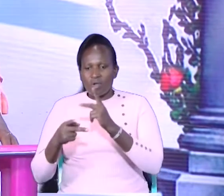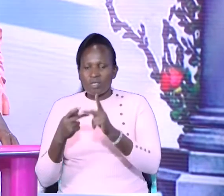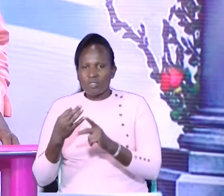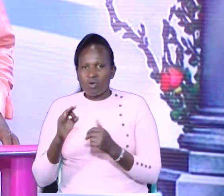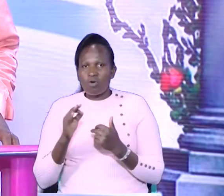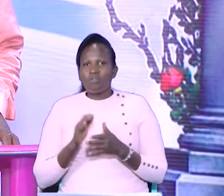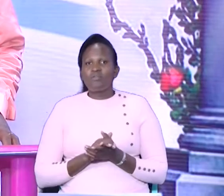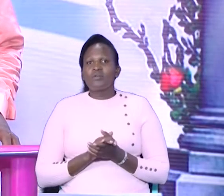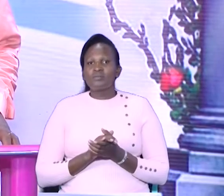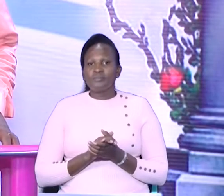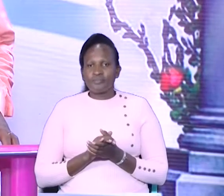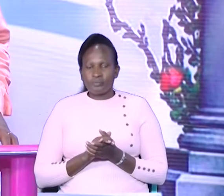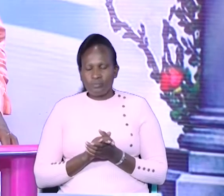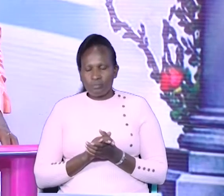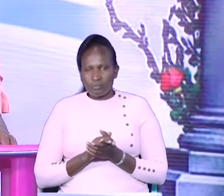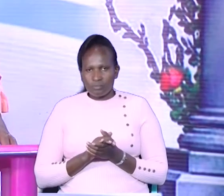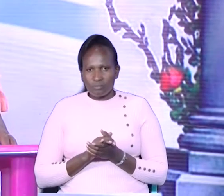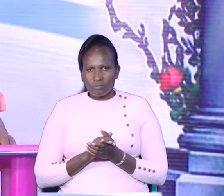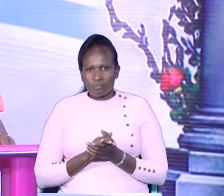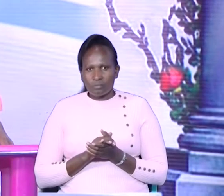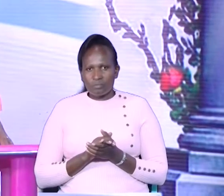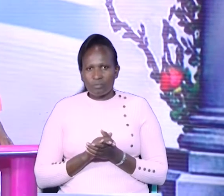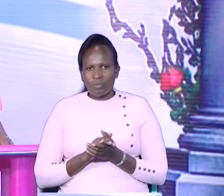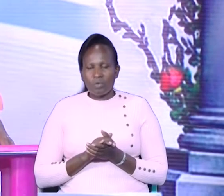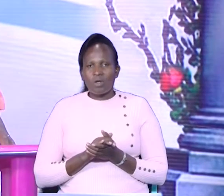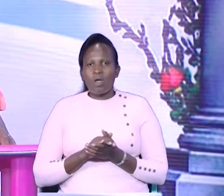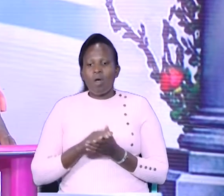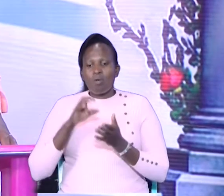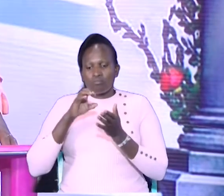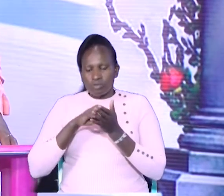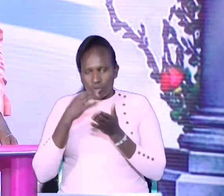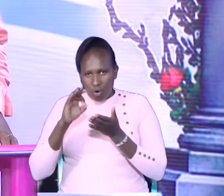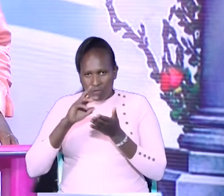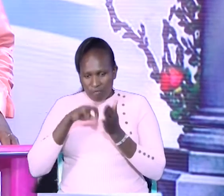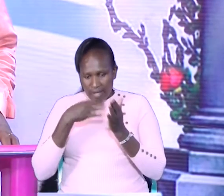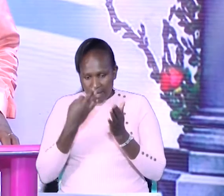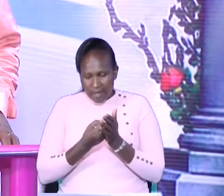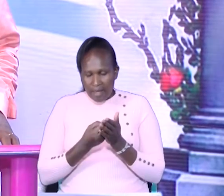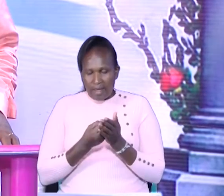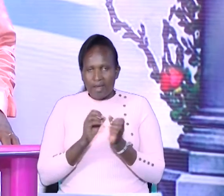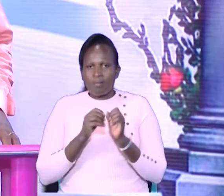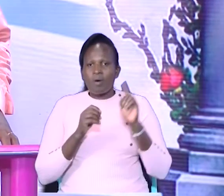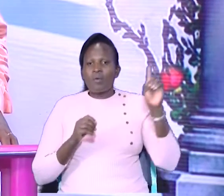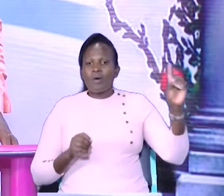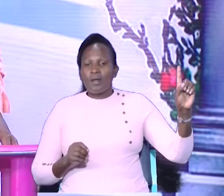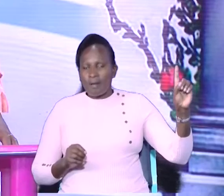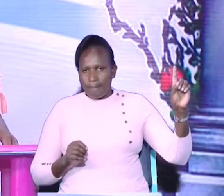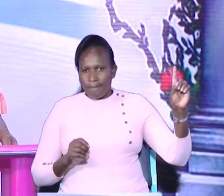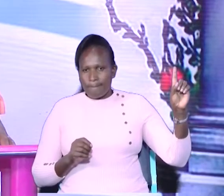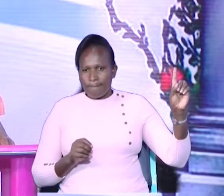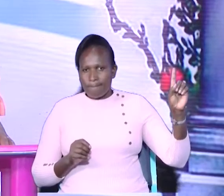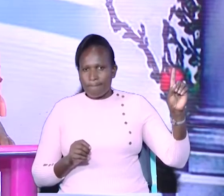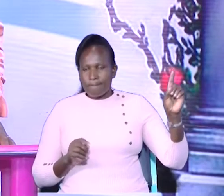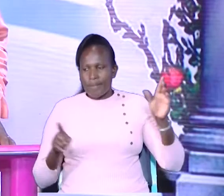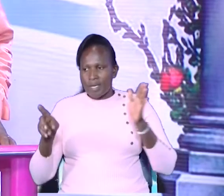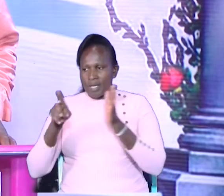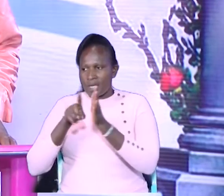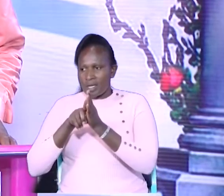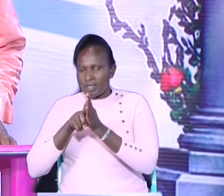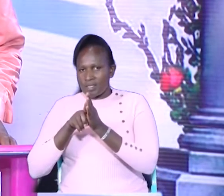failure. Give 3 causes of failure. Number 1,